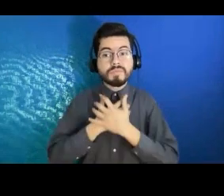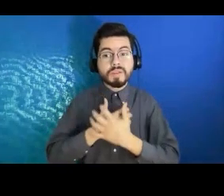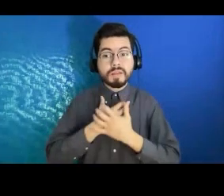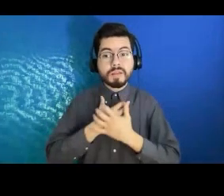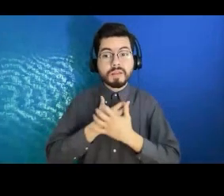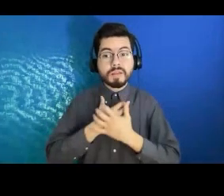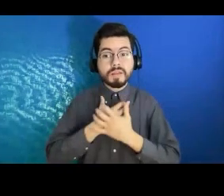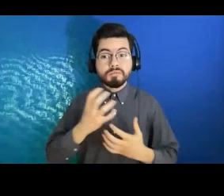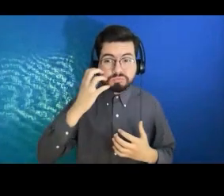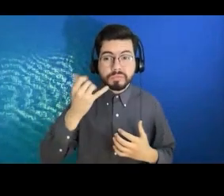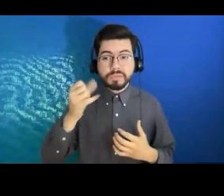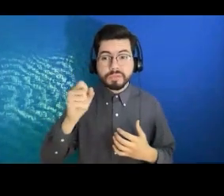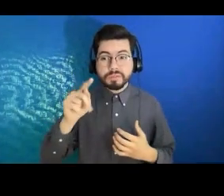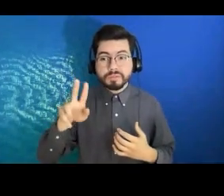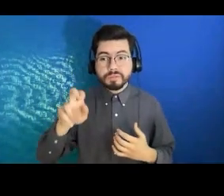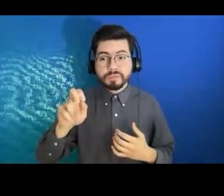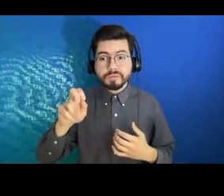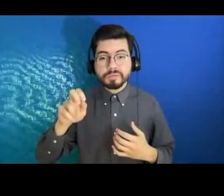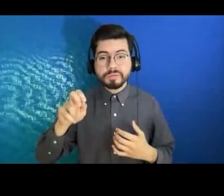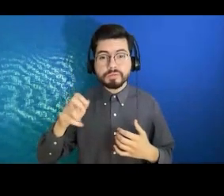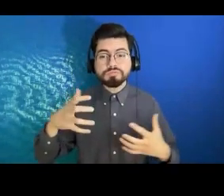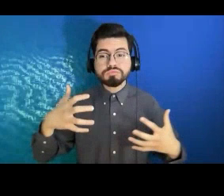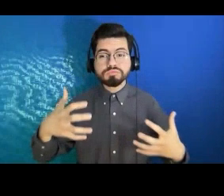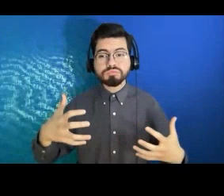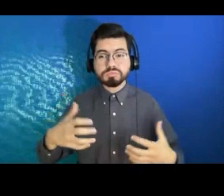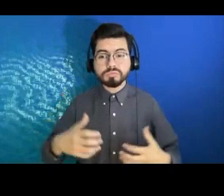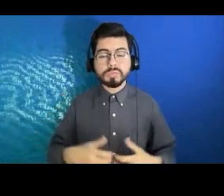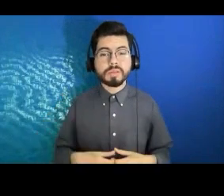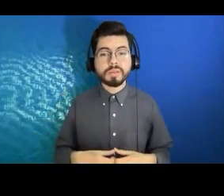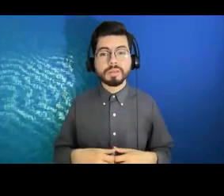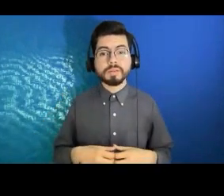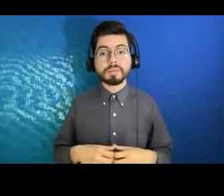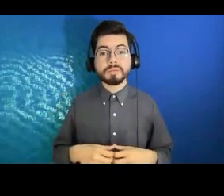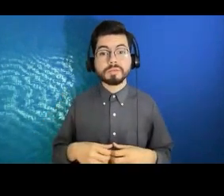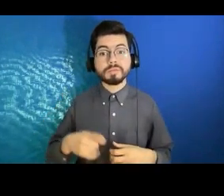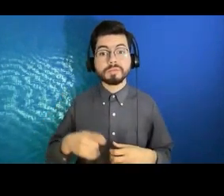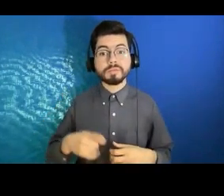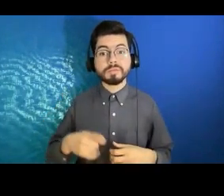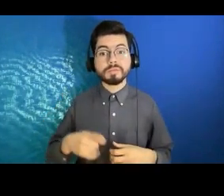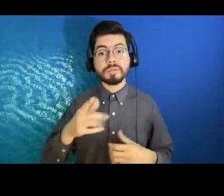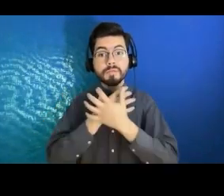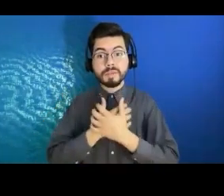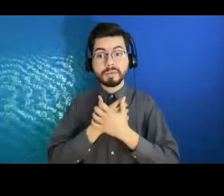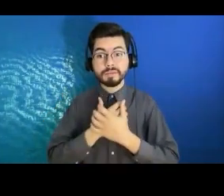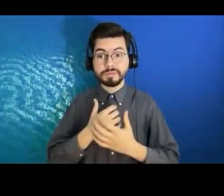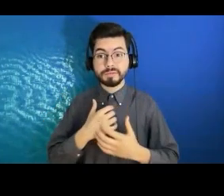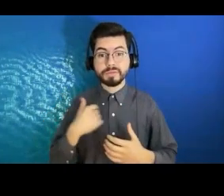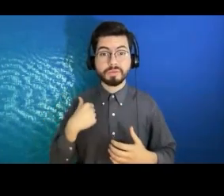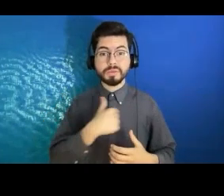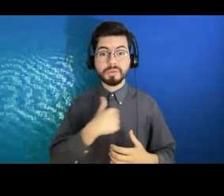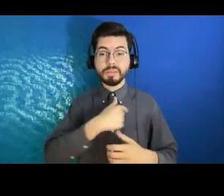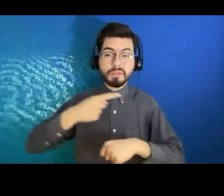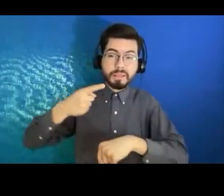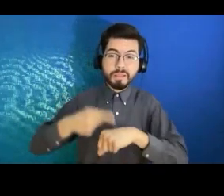Another fat Yellowstone Park bear. For a bear, there's no body shaming. This is what a bear wants to look